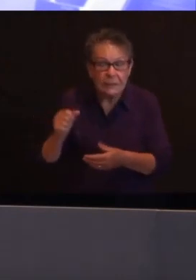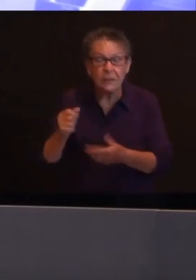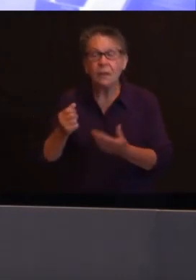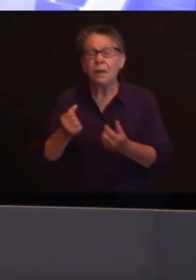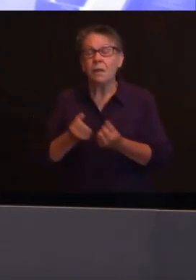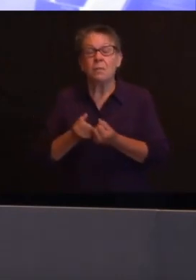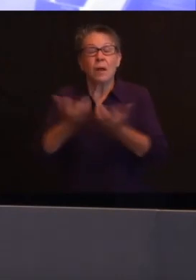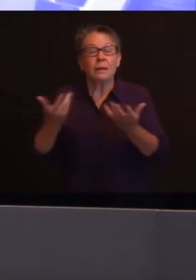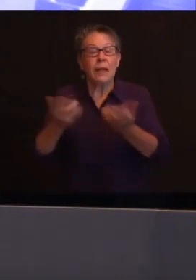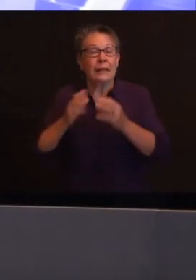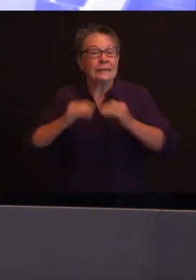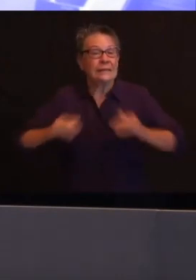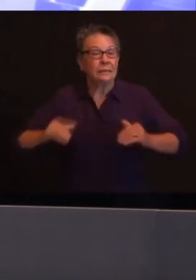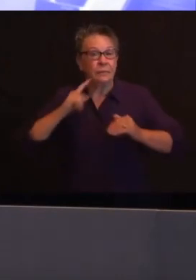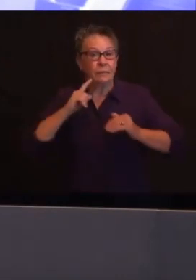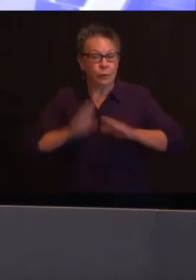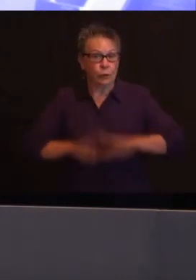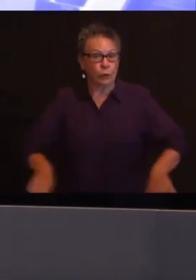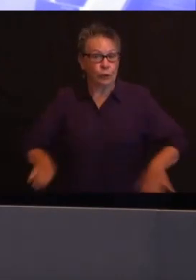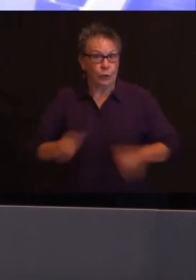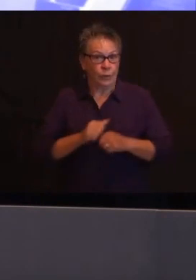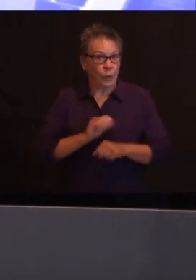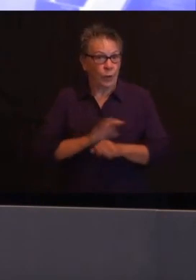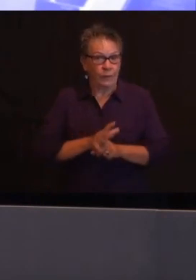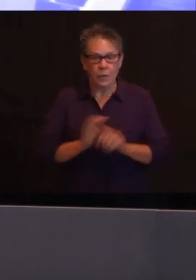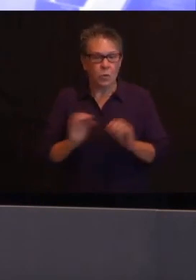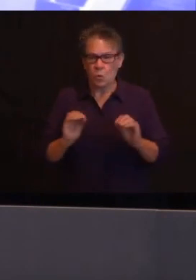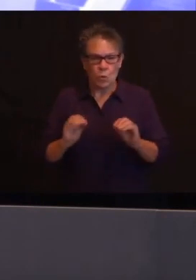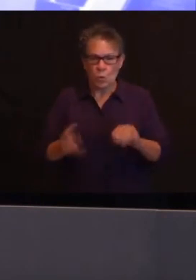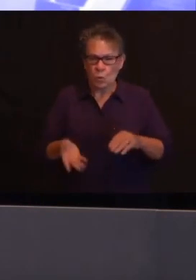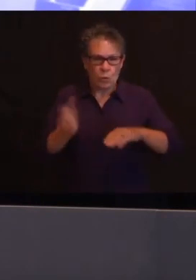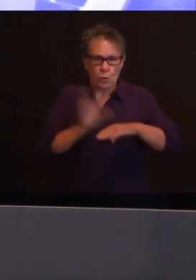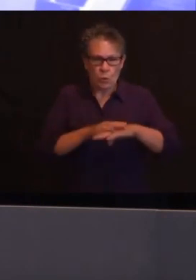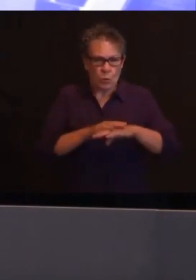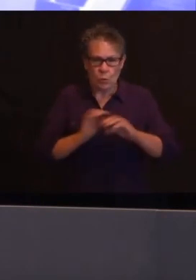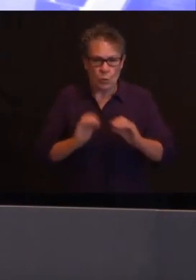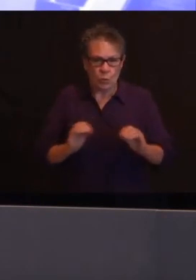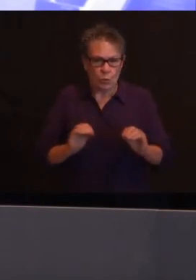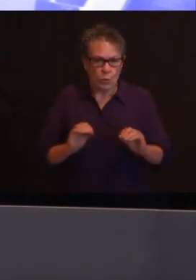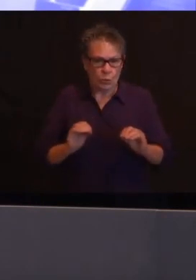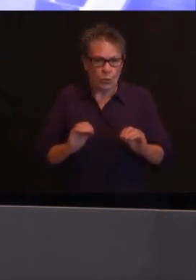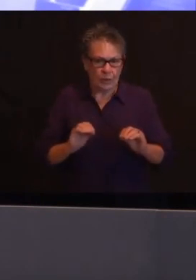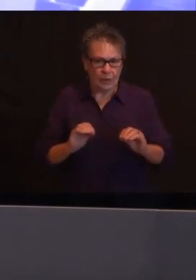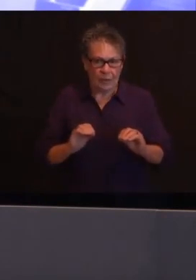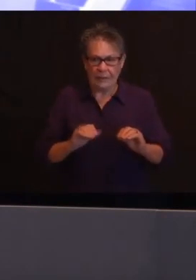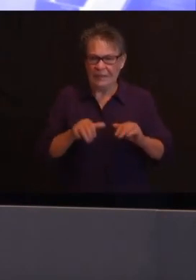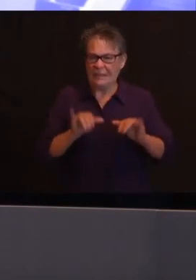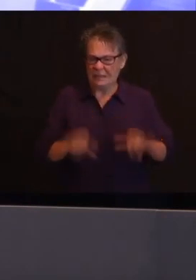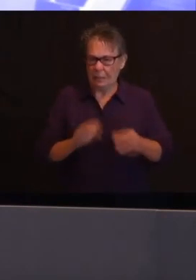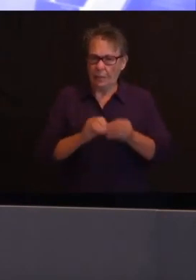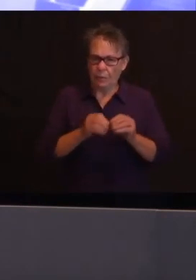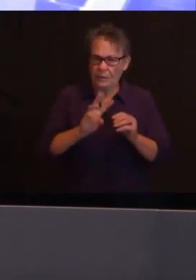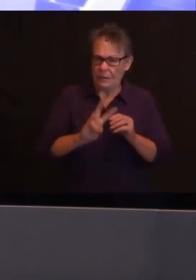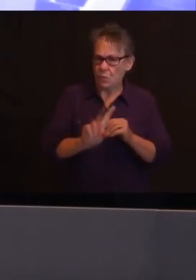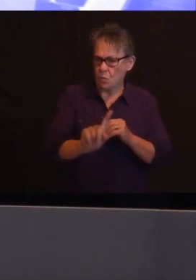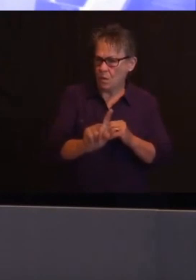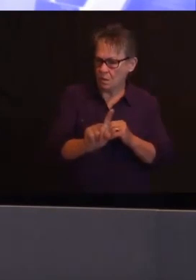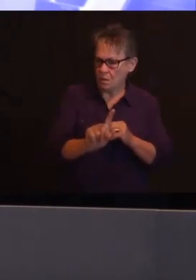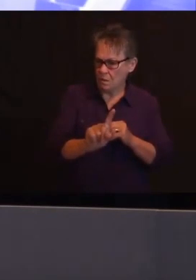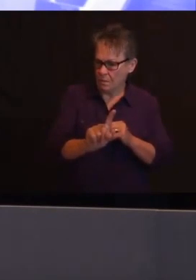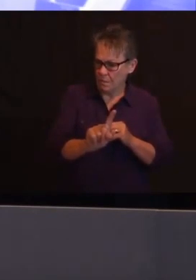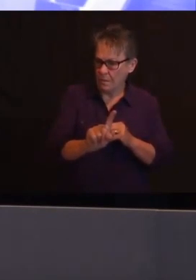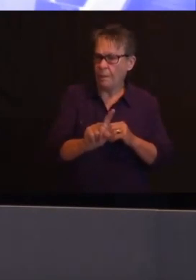state. The children affected have either tested positive for active COVID-19 infection or had antibody tests that